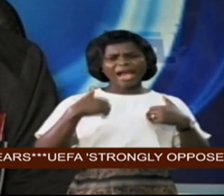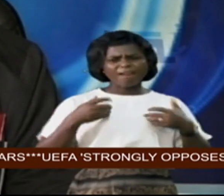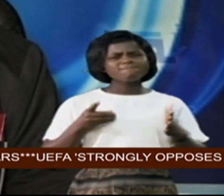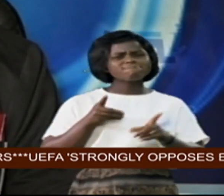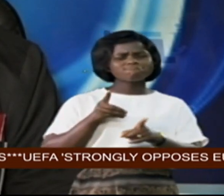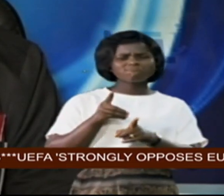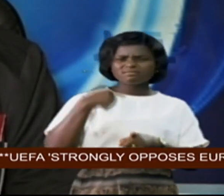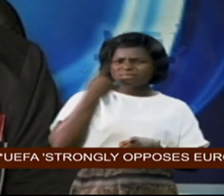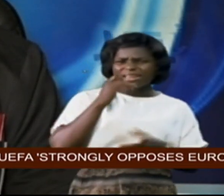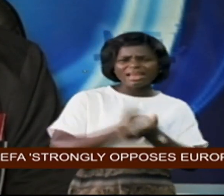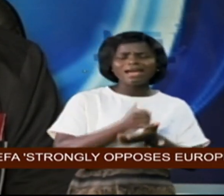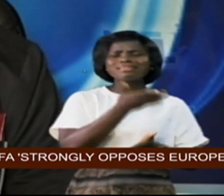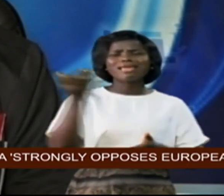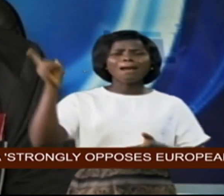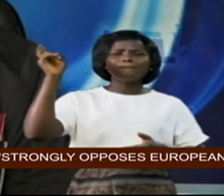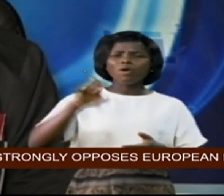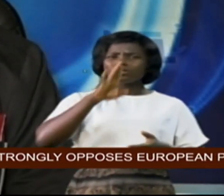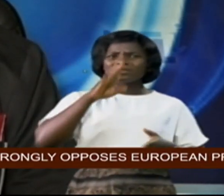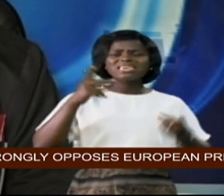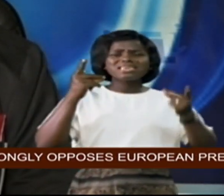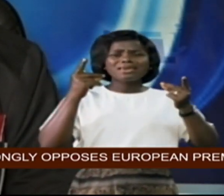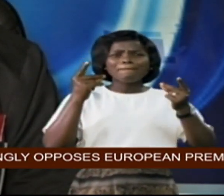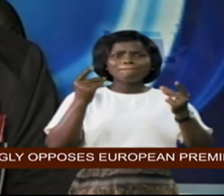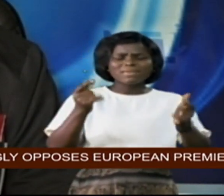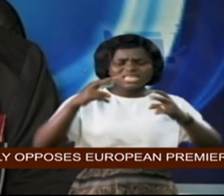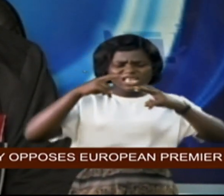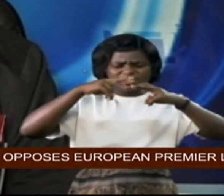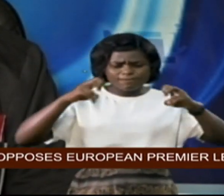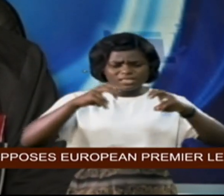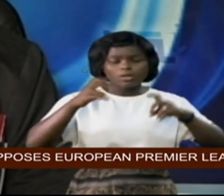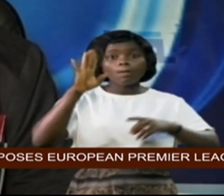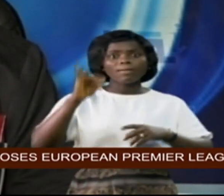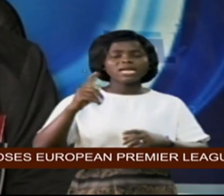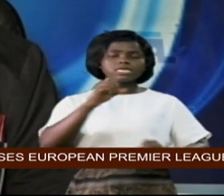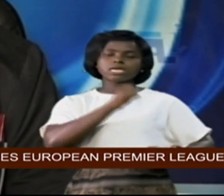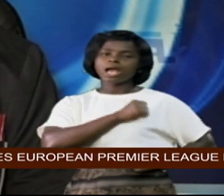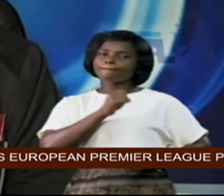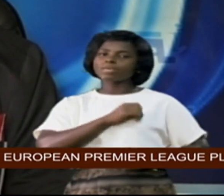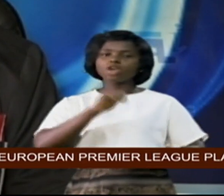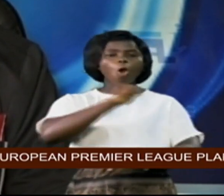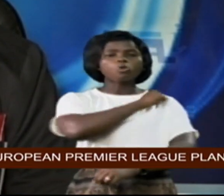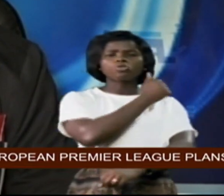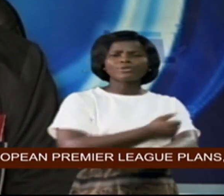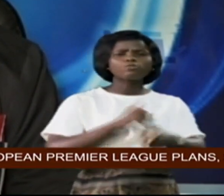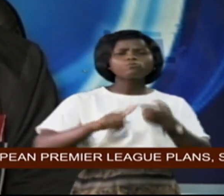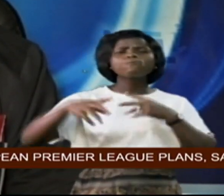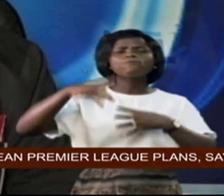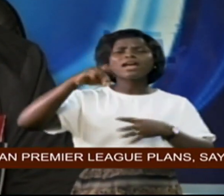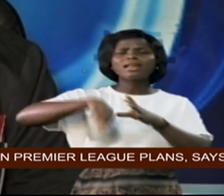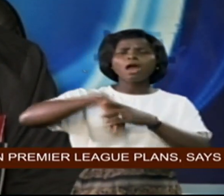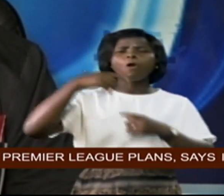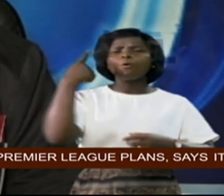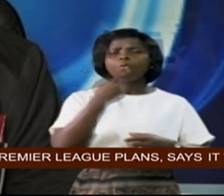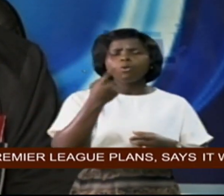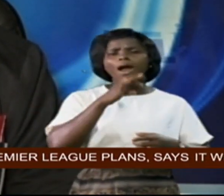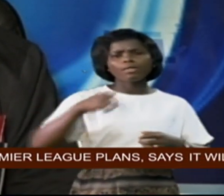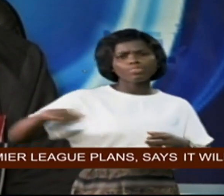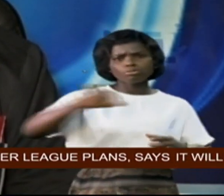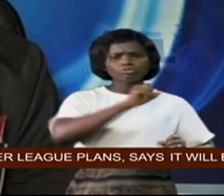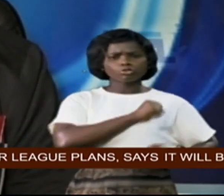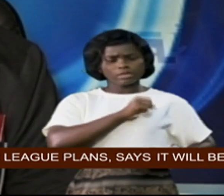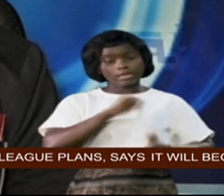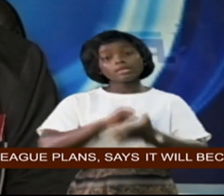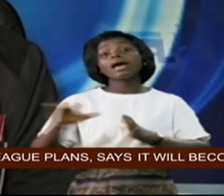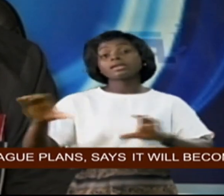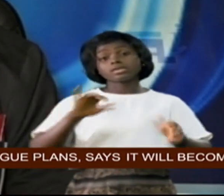there must be immediate investigation by the army authorities to find out the officers who carried out those